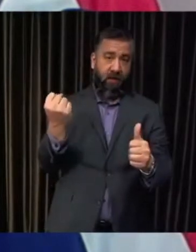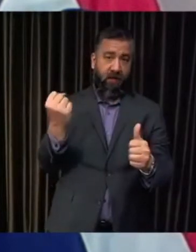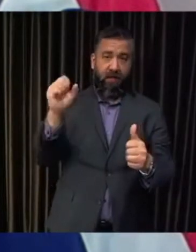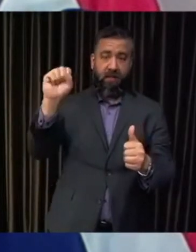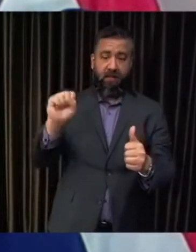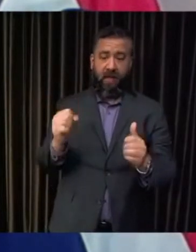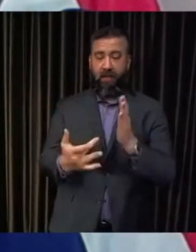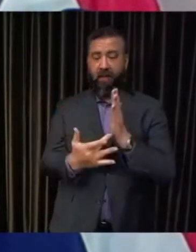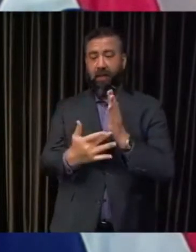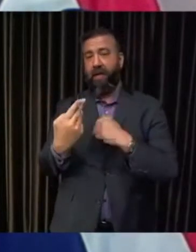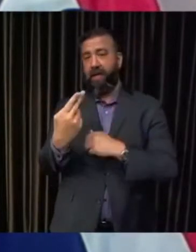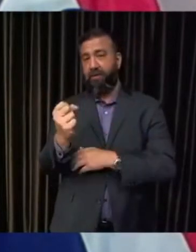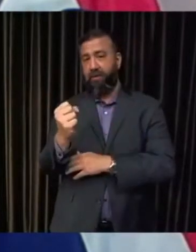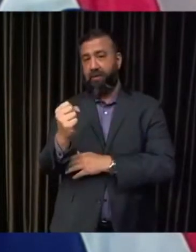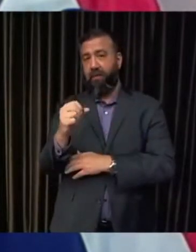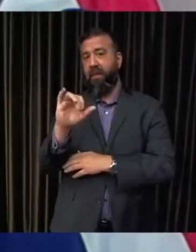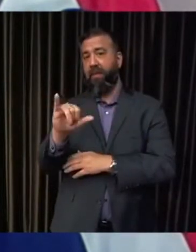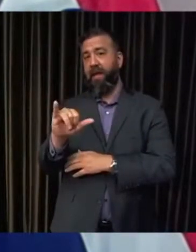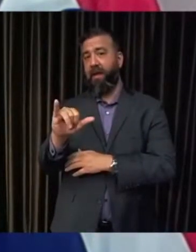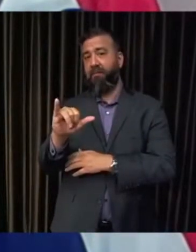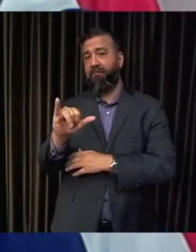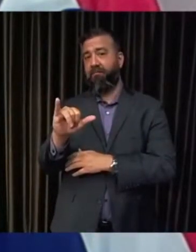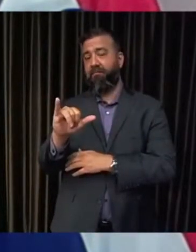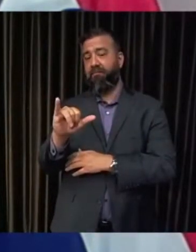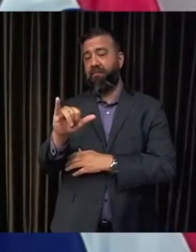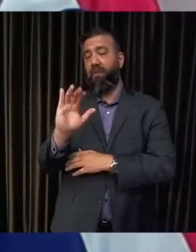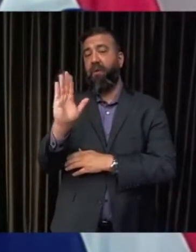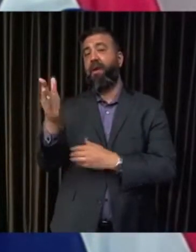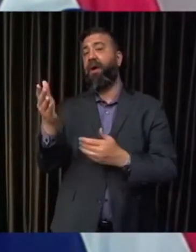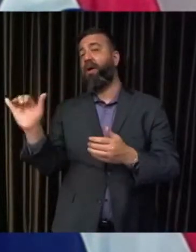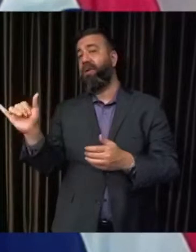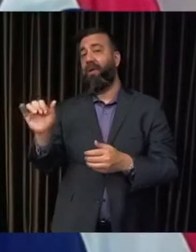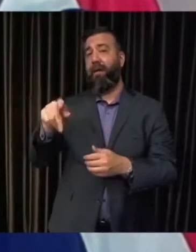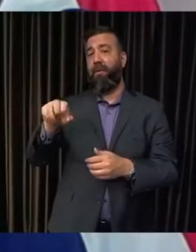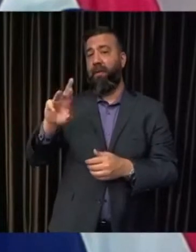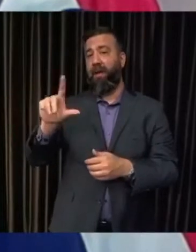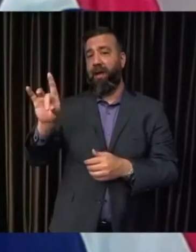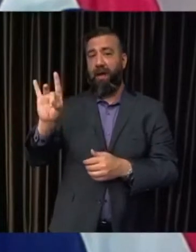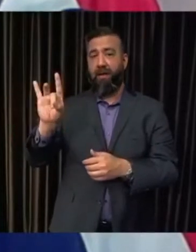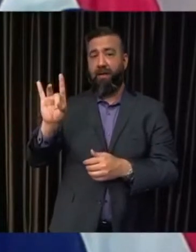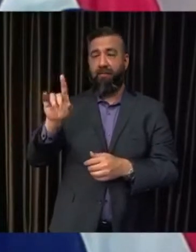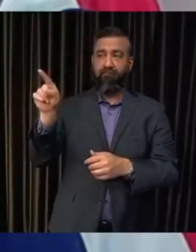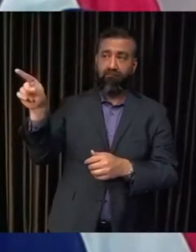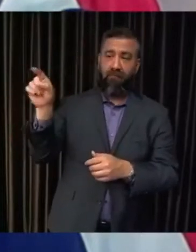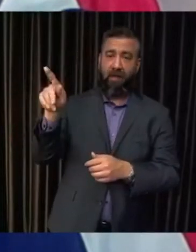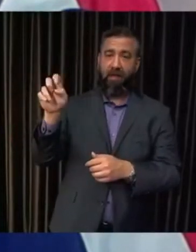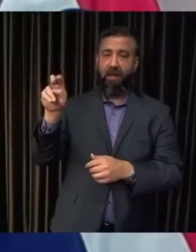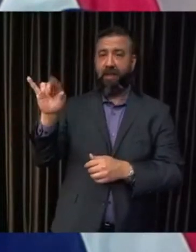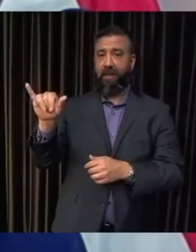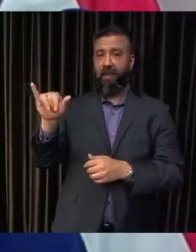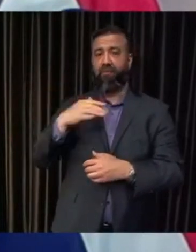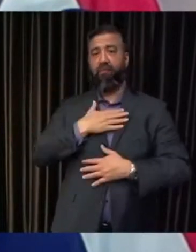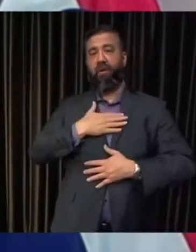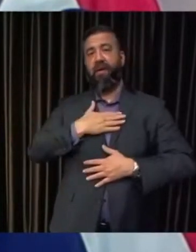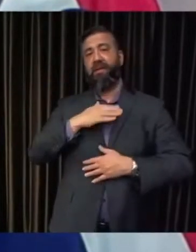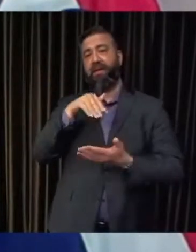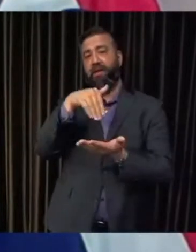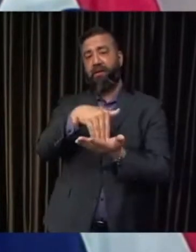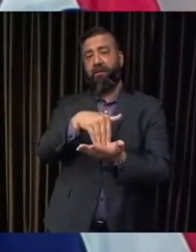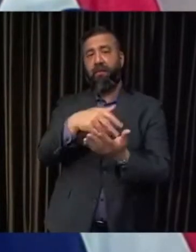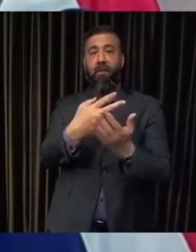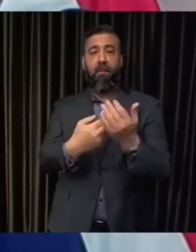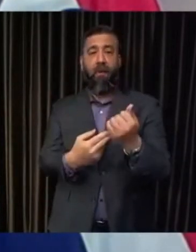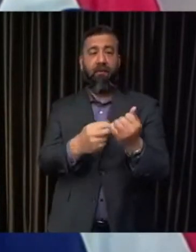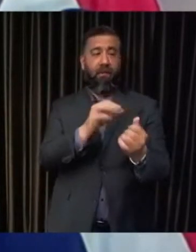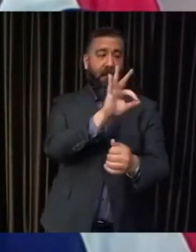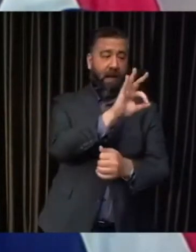South Technical High School, and that will be followed by a vaccination event on April 8th at Kennedy Recreation Center. Both will be held from